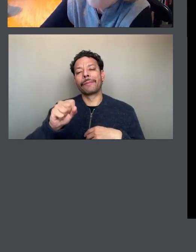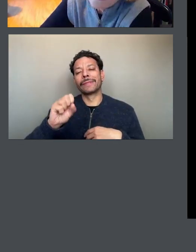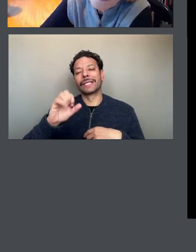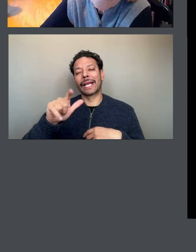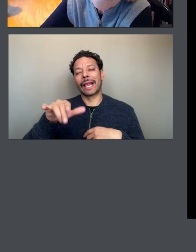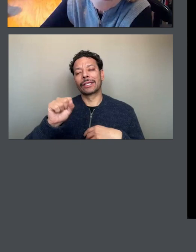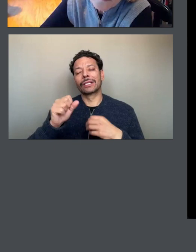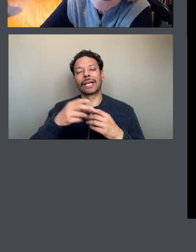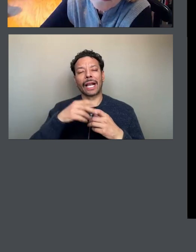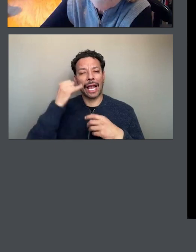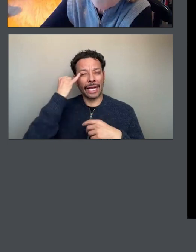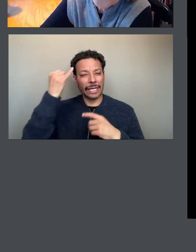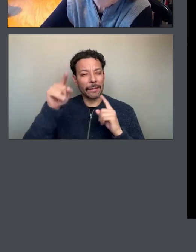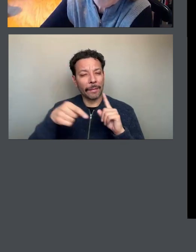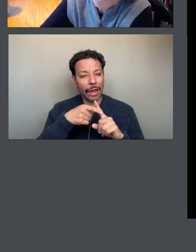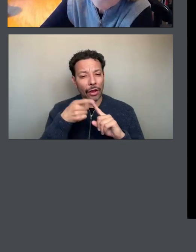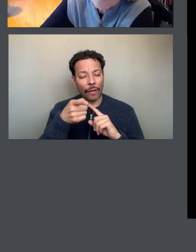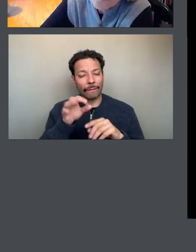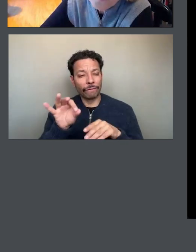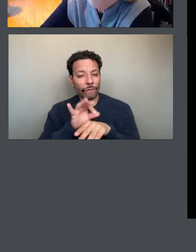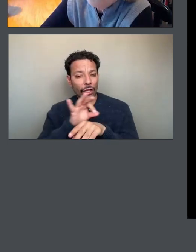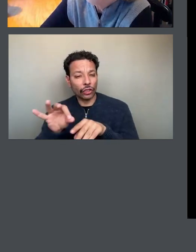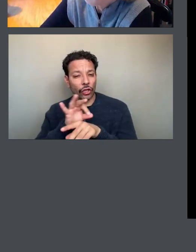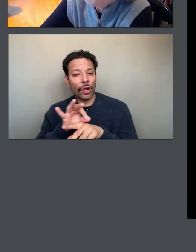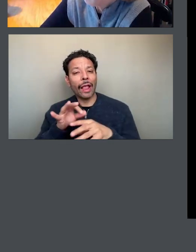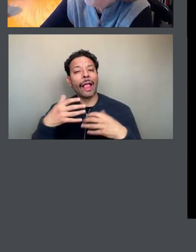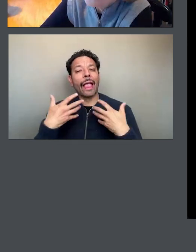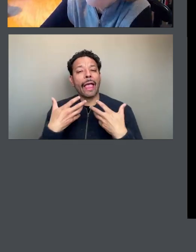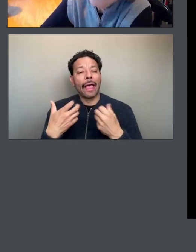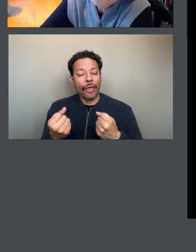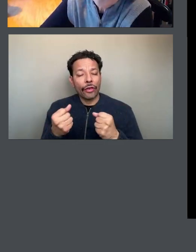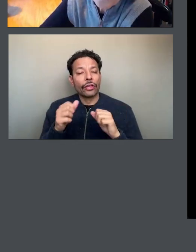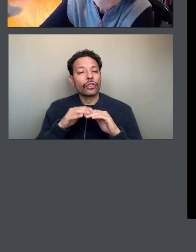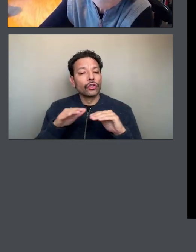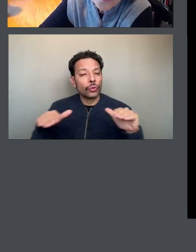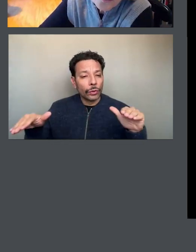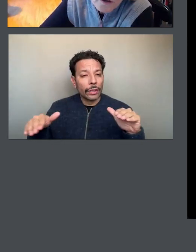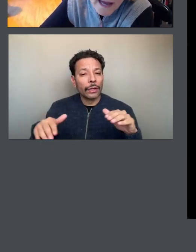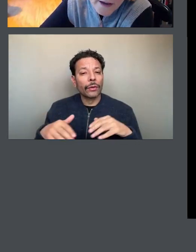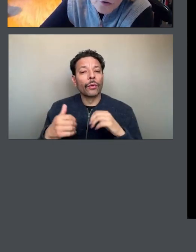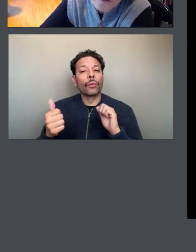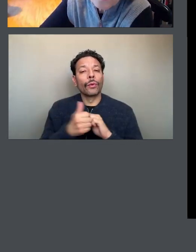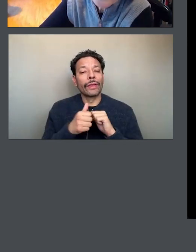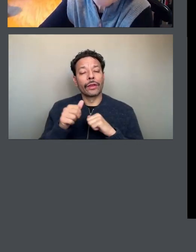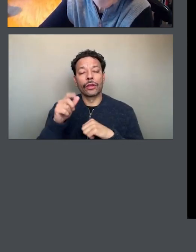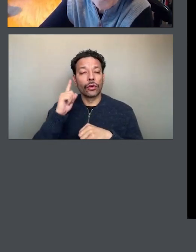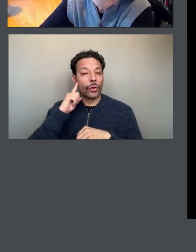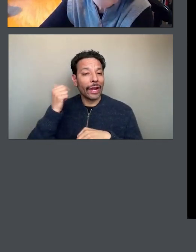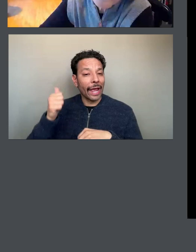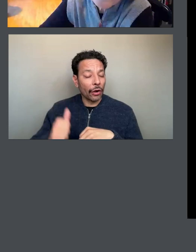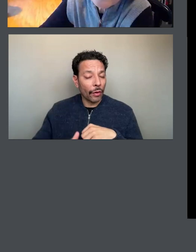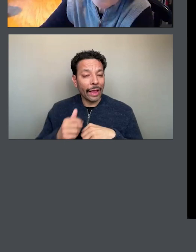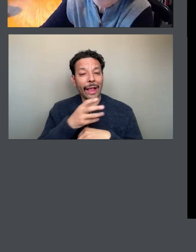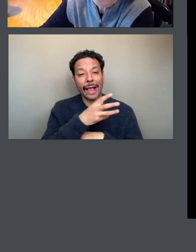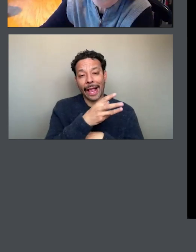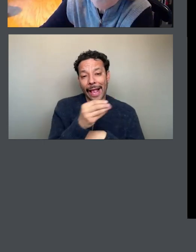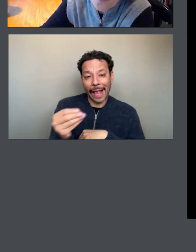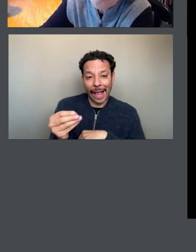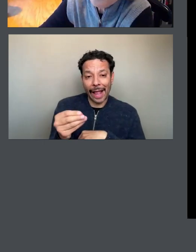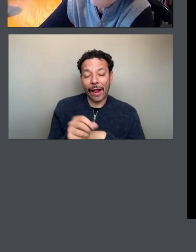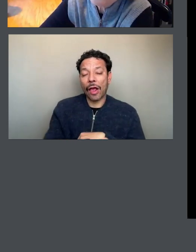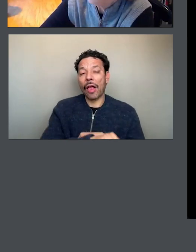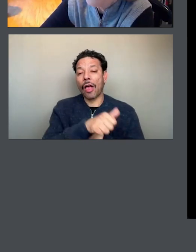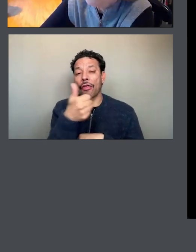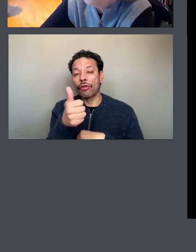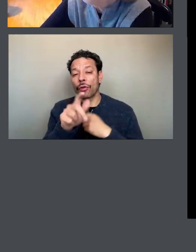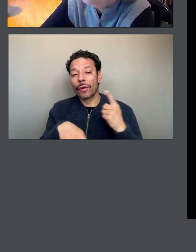about the functional health of children with unilateral as well as other